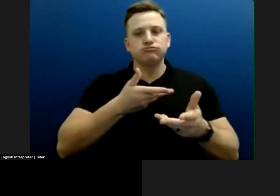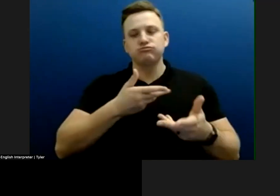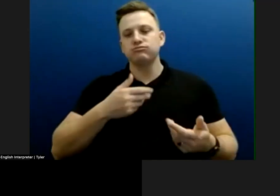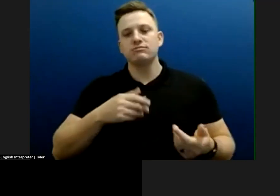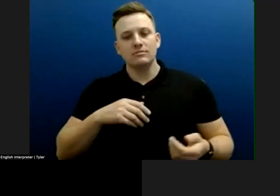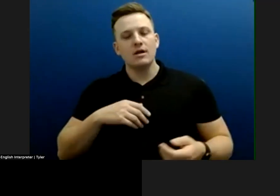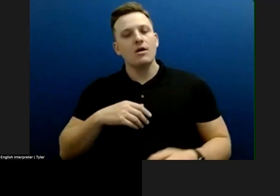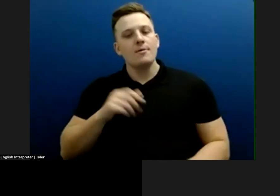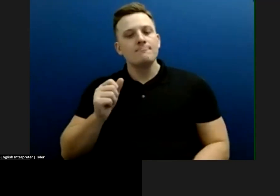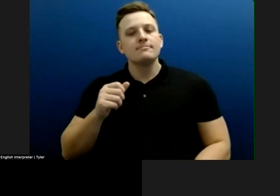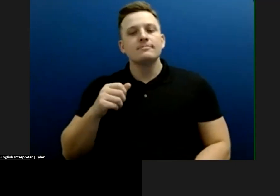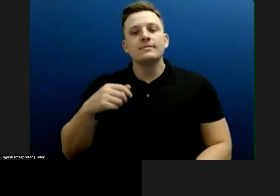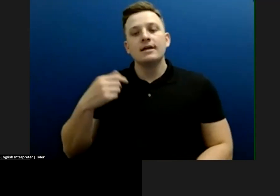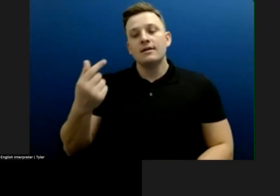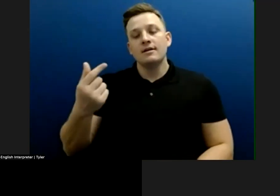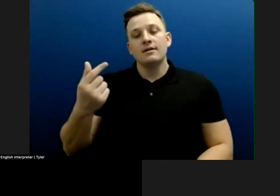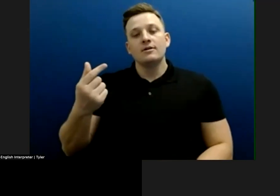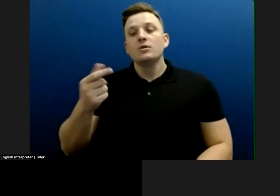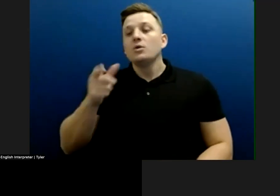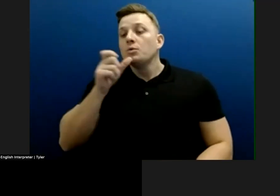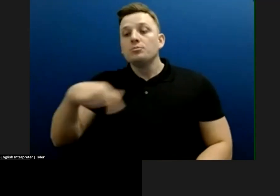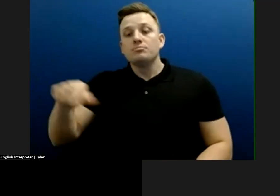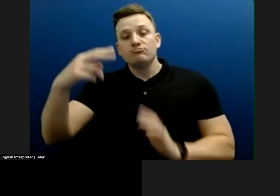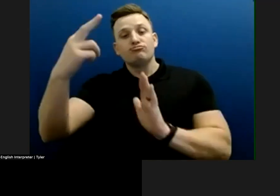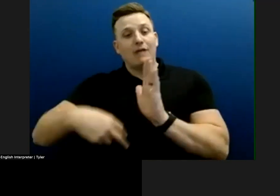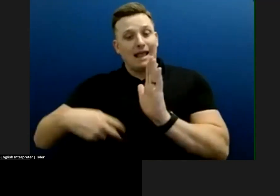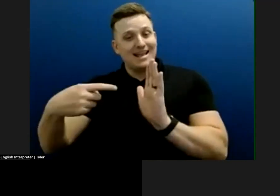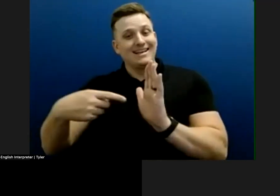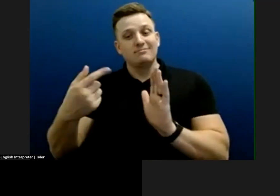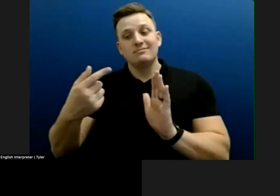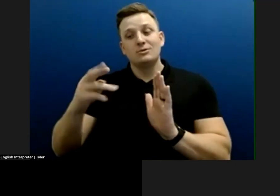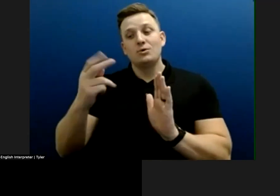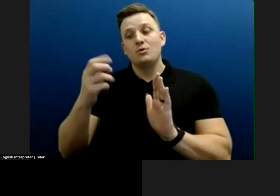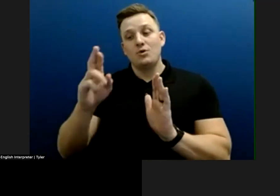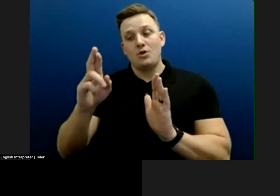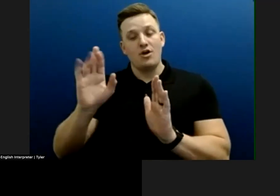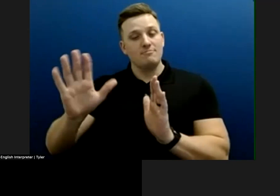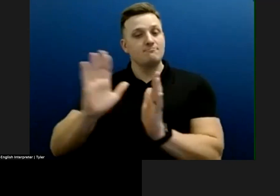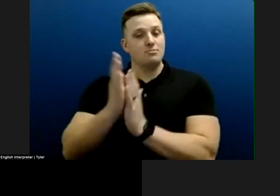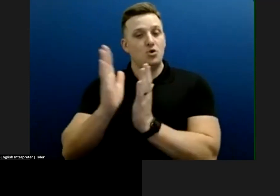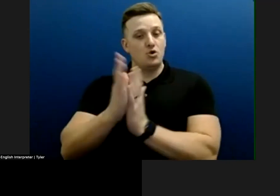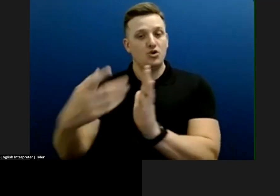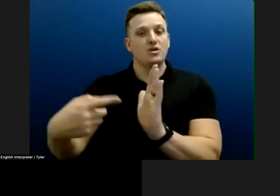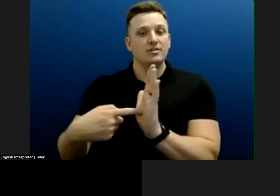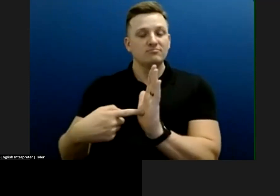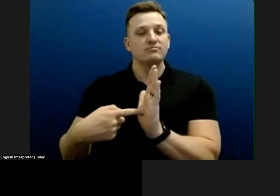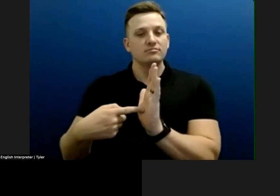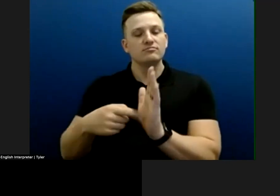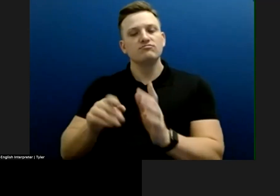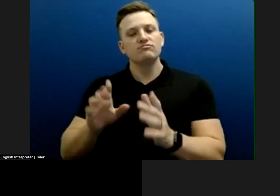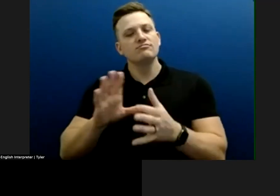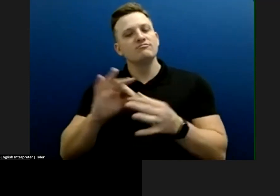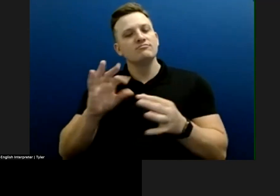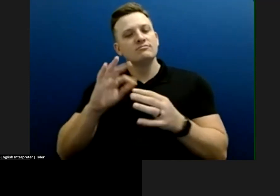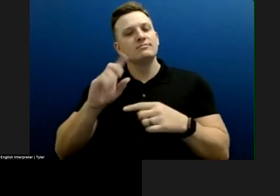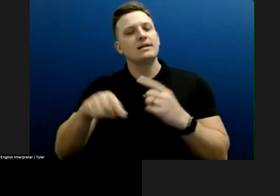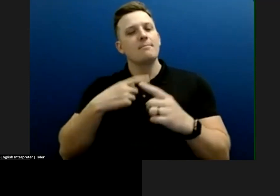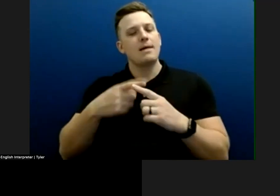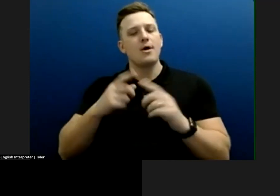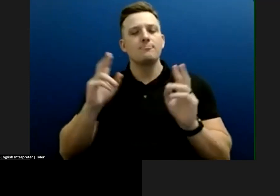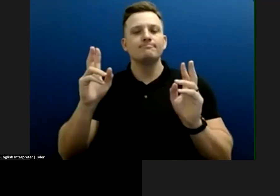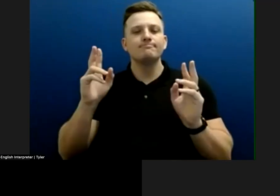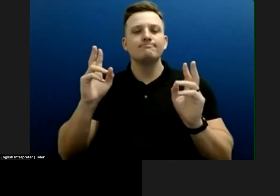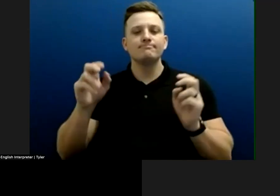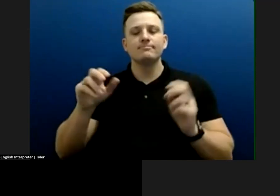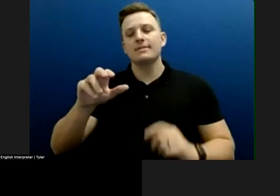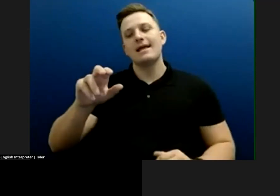of Gunnar's work elsewhere, he has written quite a lot about what he calls the narrative